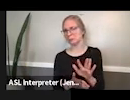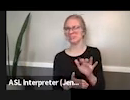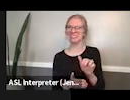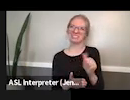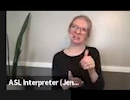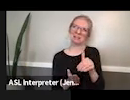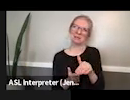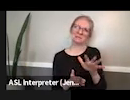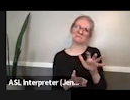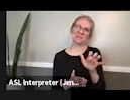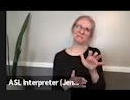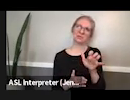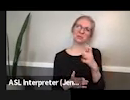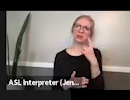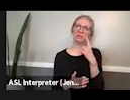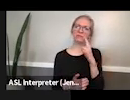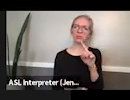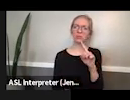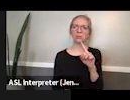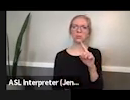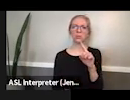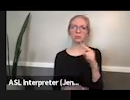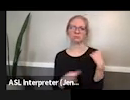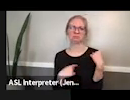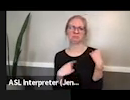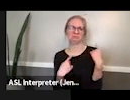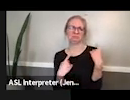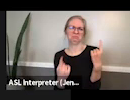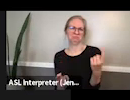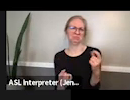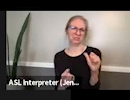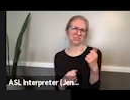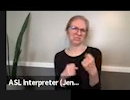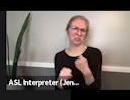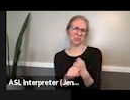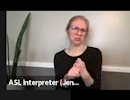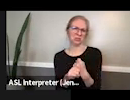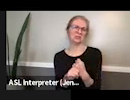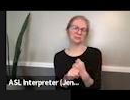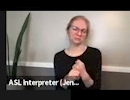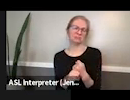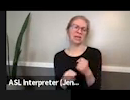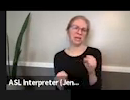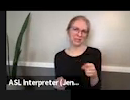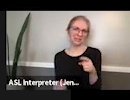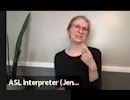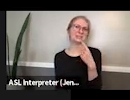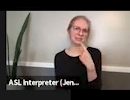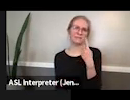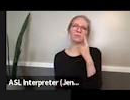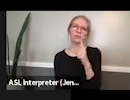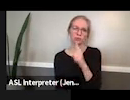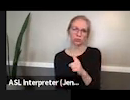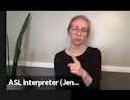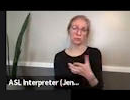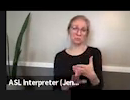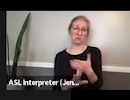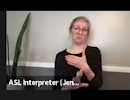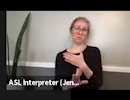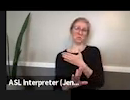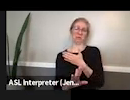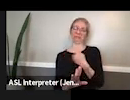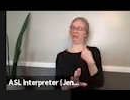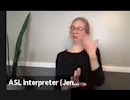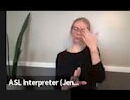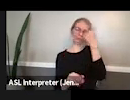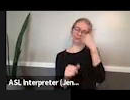10,500 for over the last decade. I know I can say that with assurance. I don't remember the numbers prior to that. So